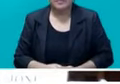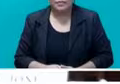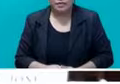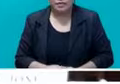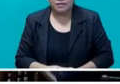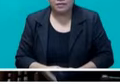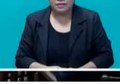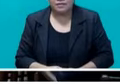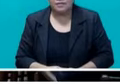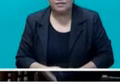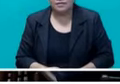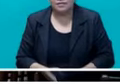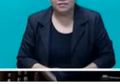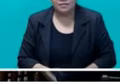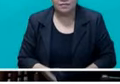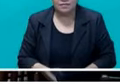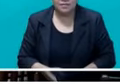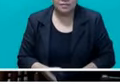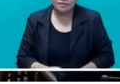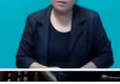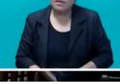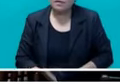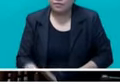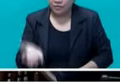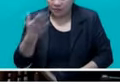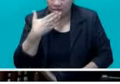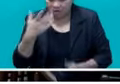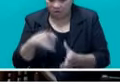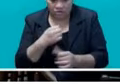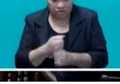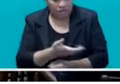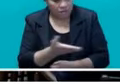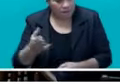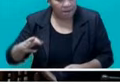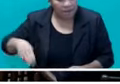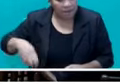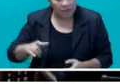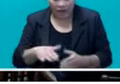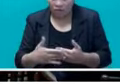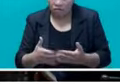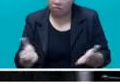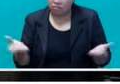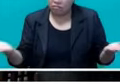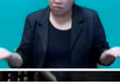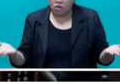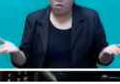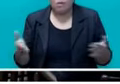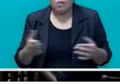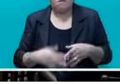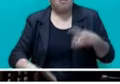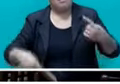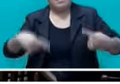I thank the Honourable Attorney General, Honourable Members. The floor is now open for